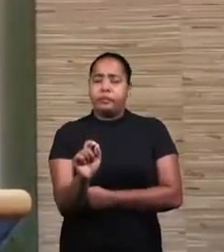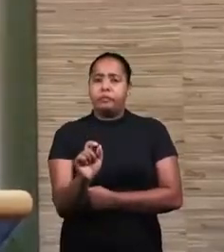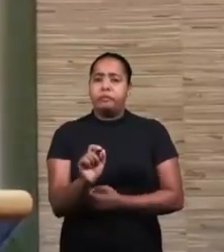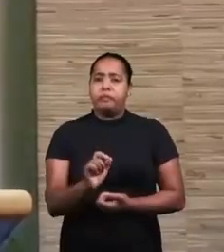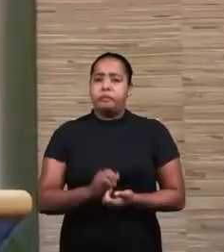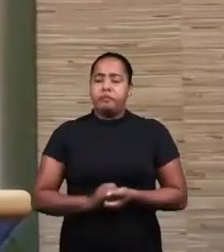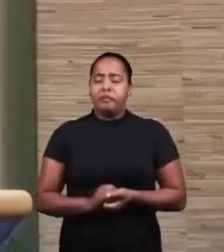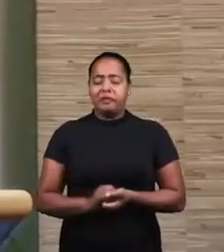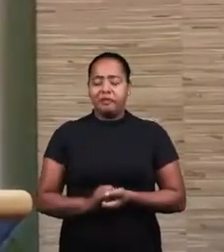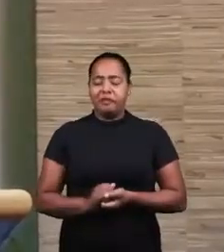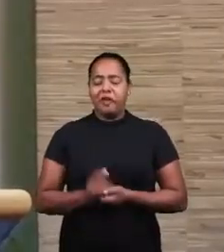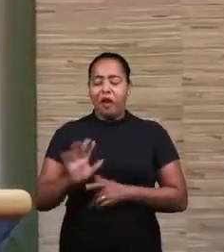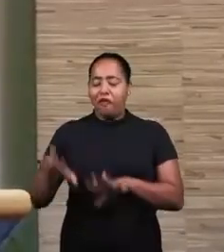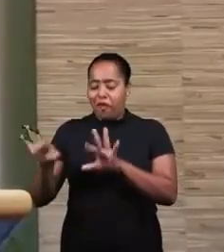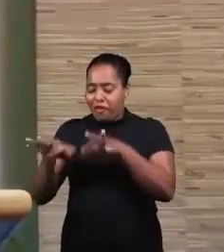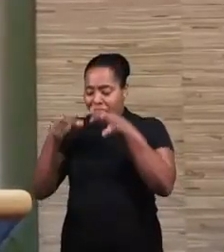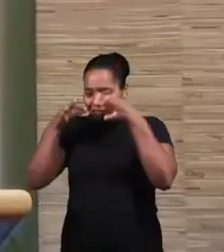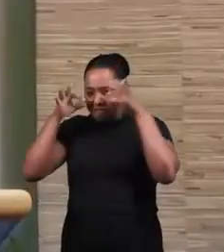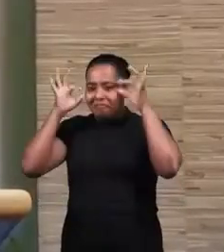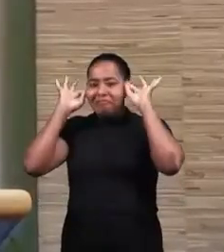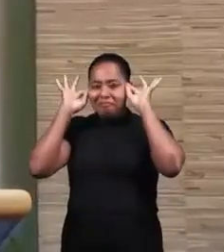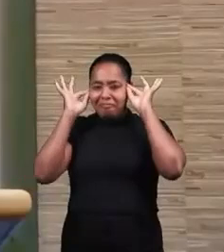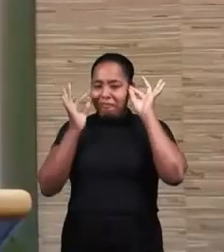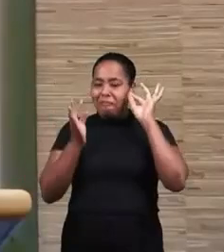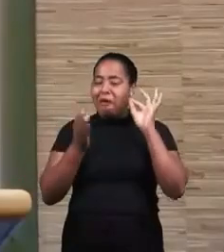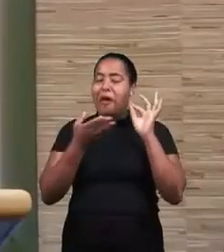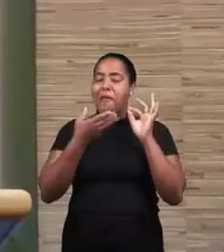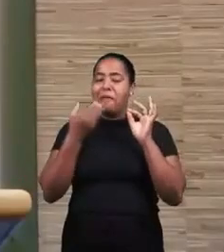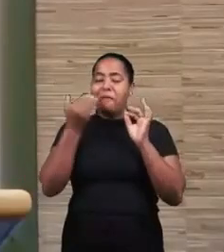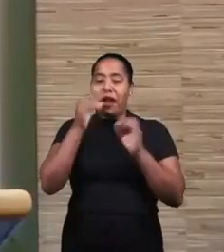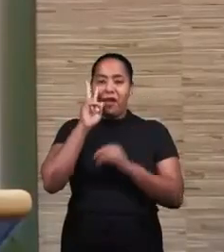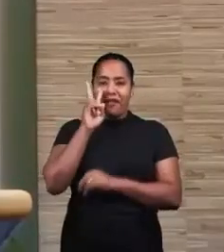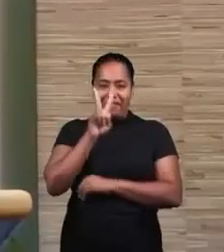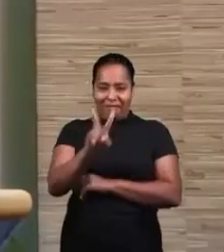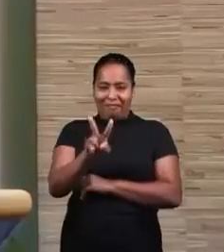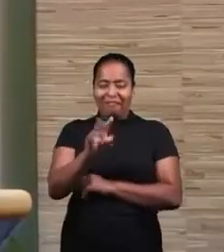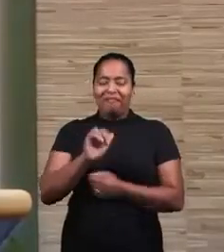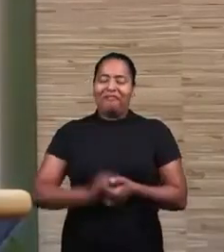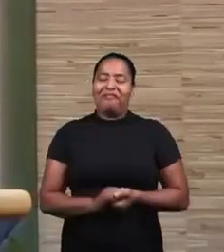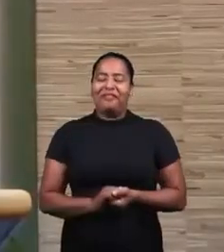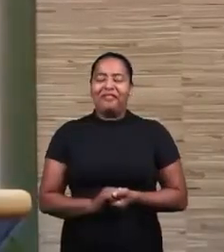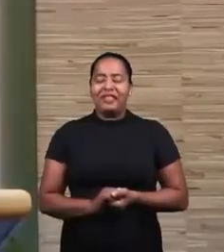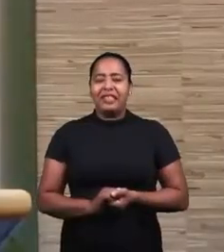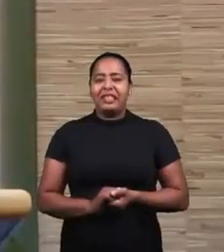glasses so that I can read better. We have a report from a sister,